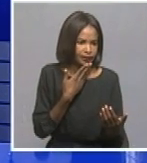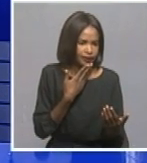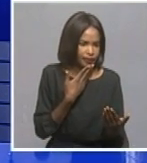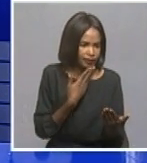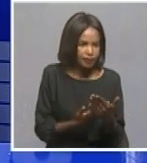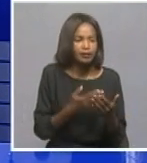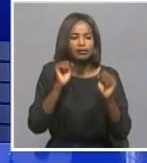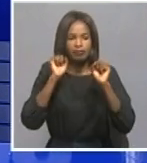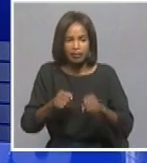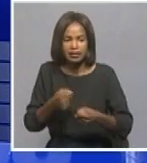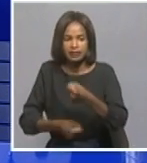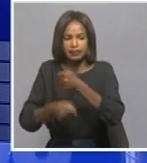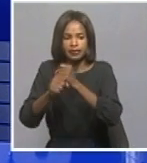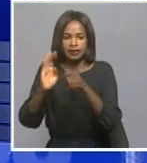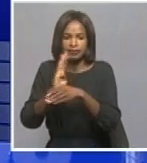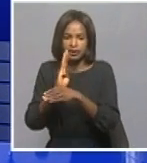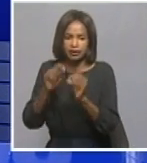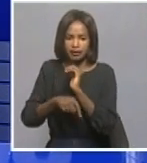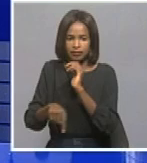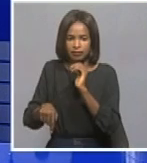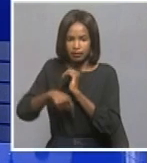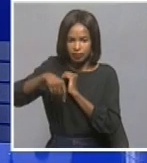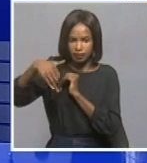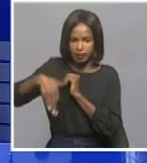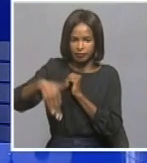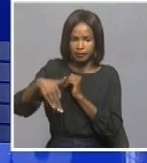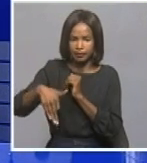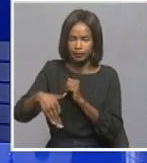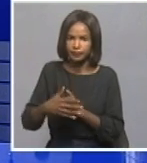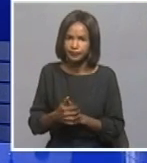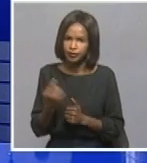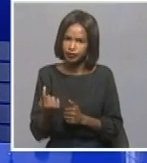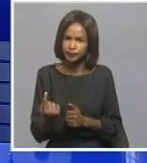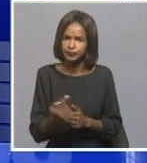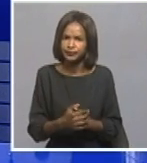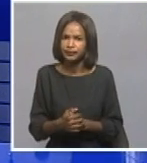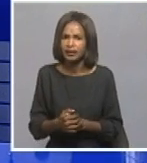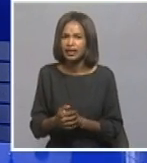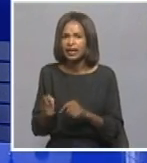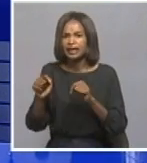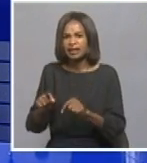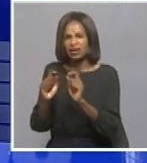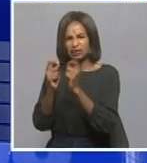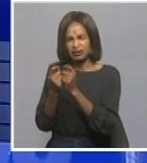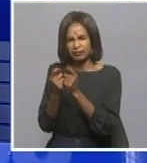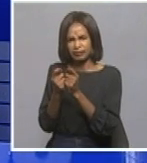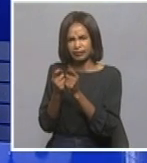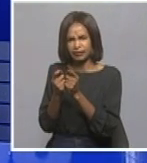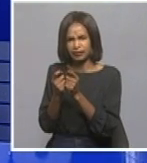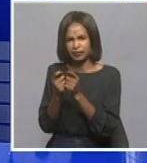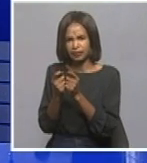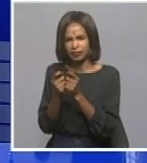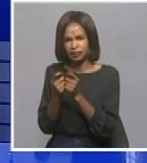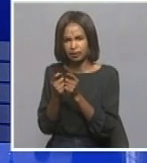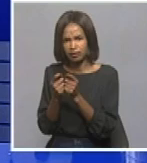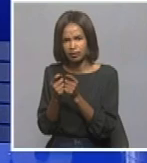local businesses. And of course, but just briefly, on your part of the private sector discussions with your task team, have there